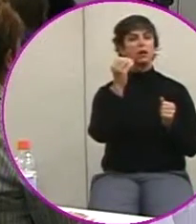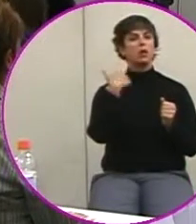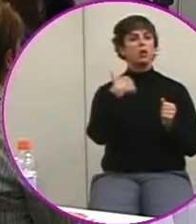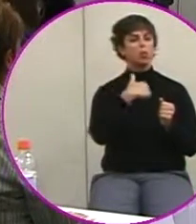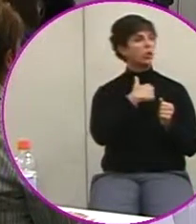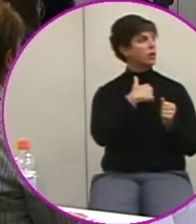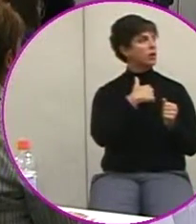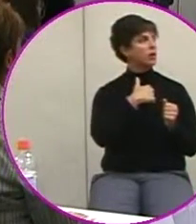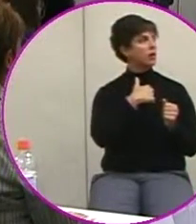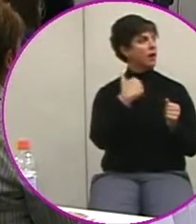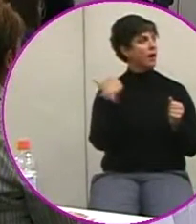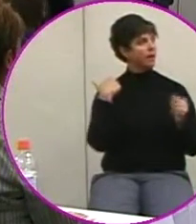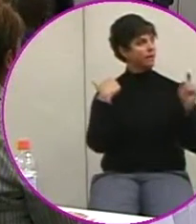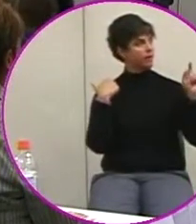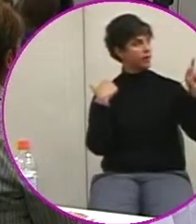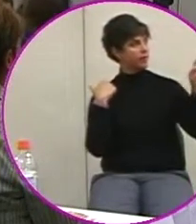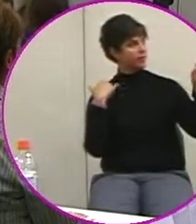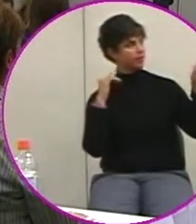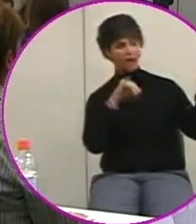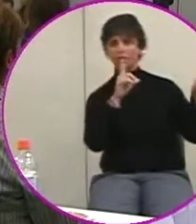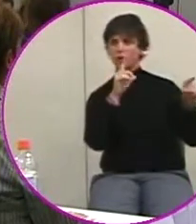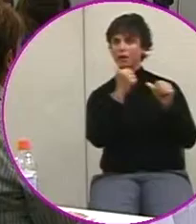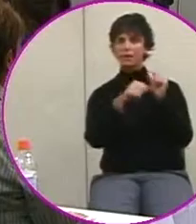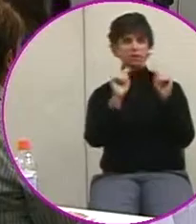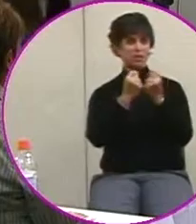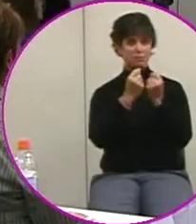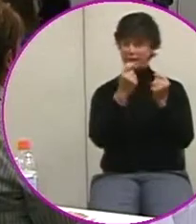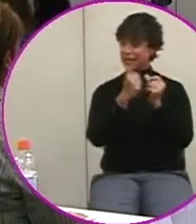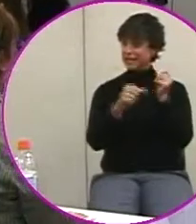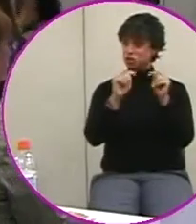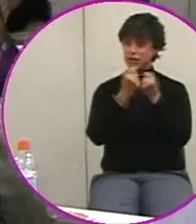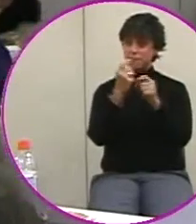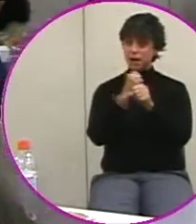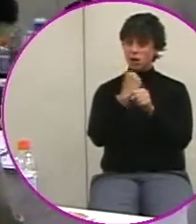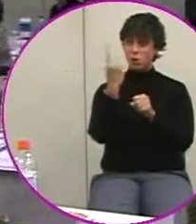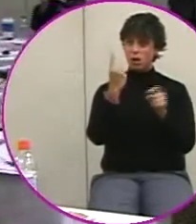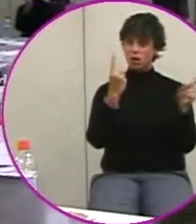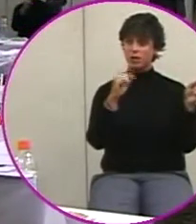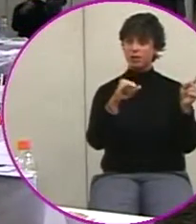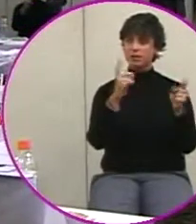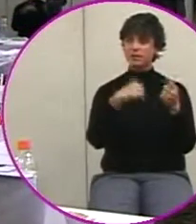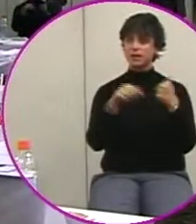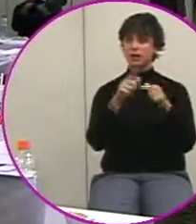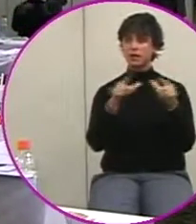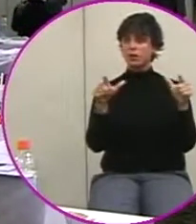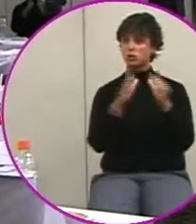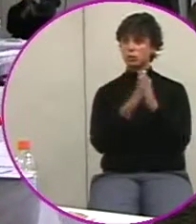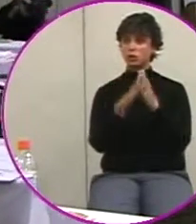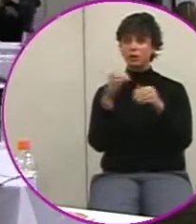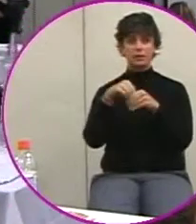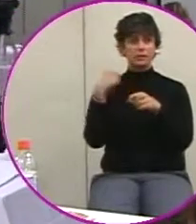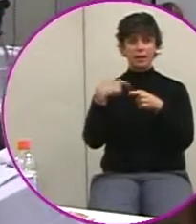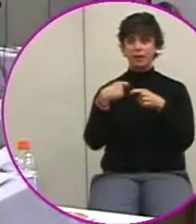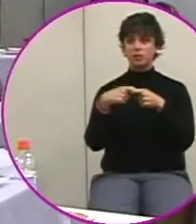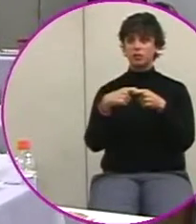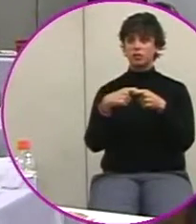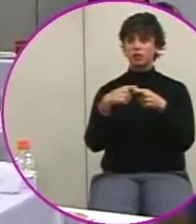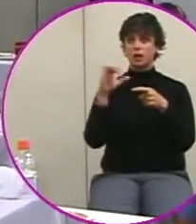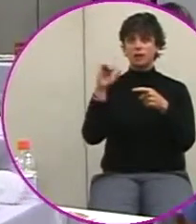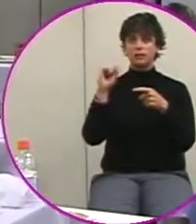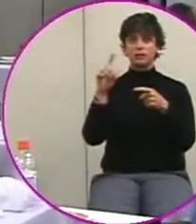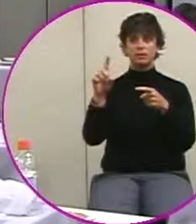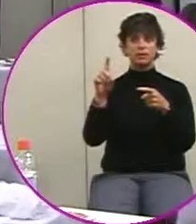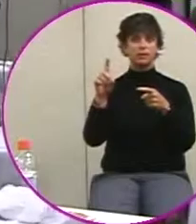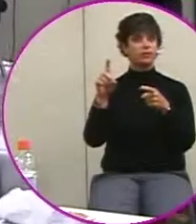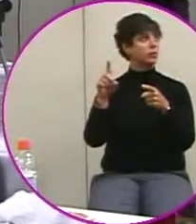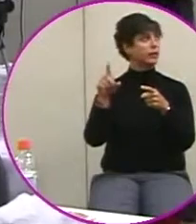had this for each team. Did every team get one of these? It's a sign language book in Spanish. ISD, you did not get one?